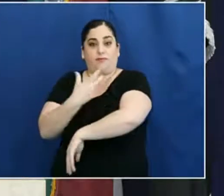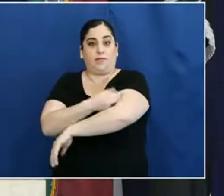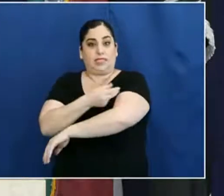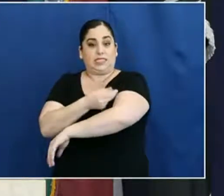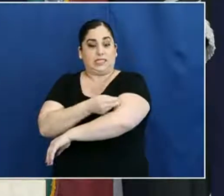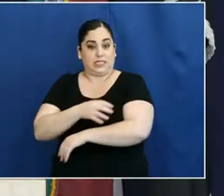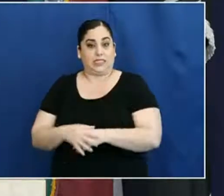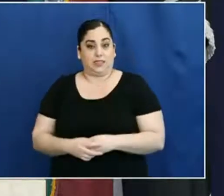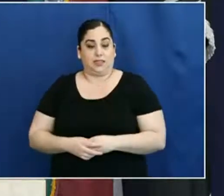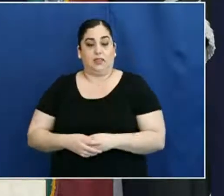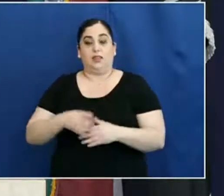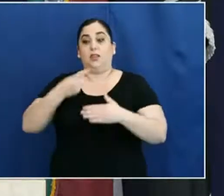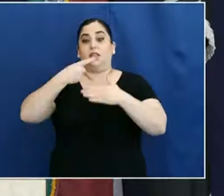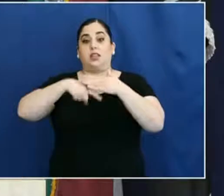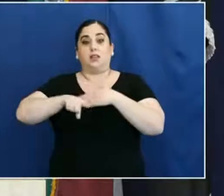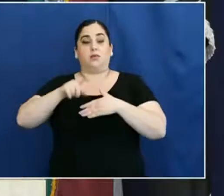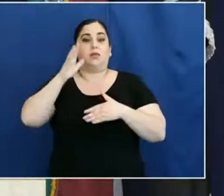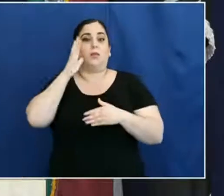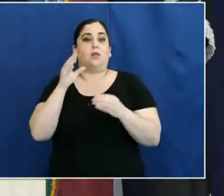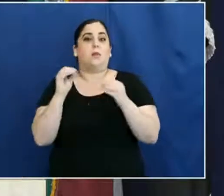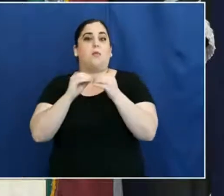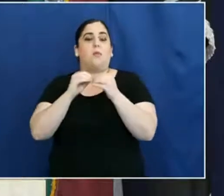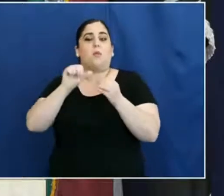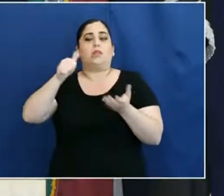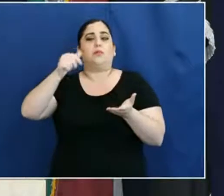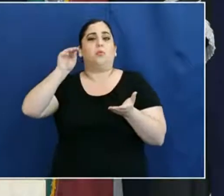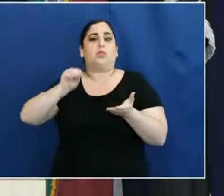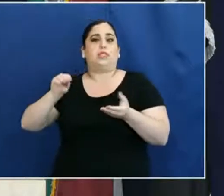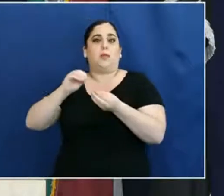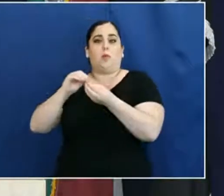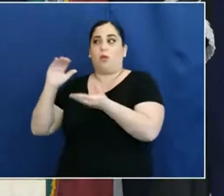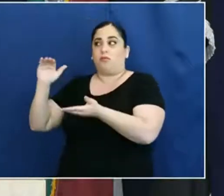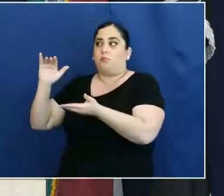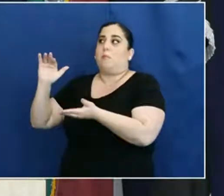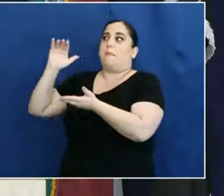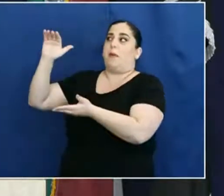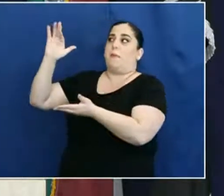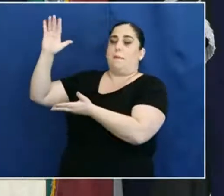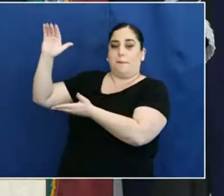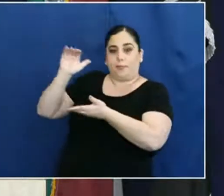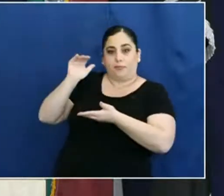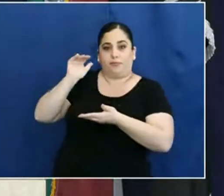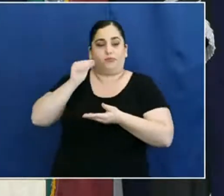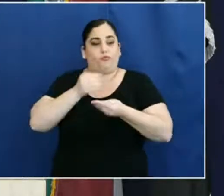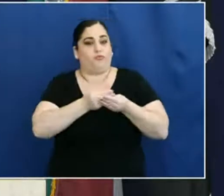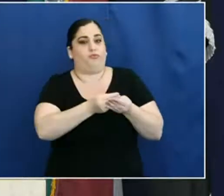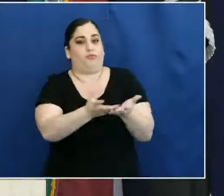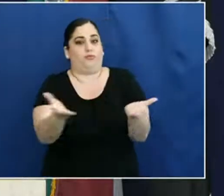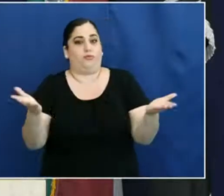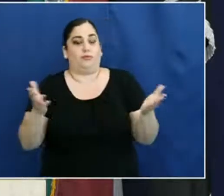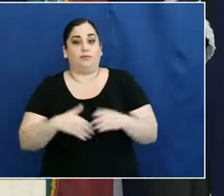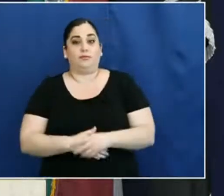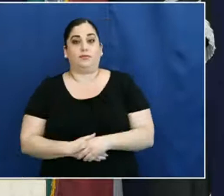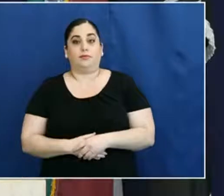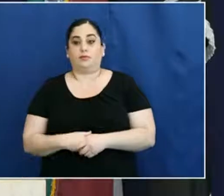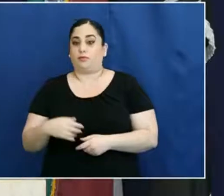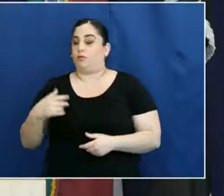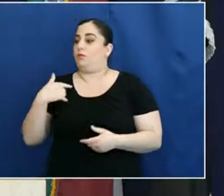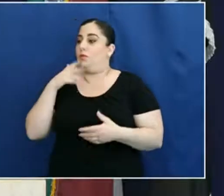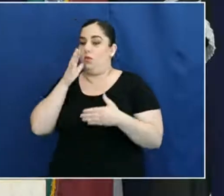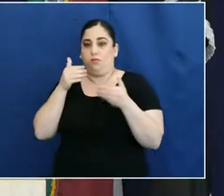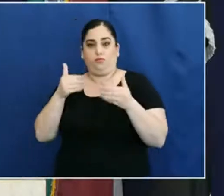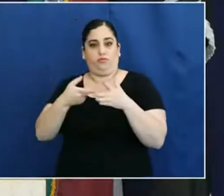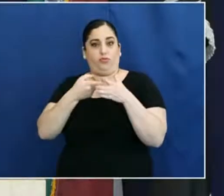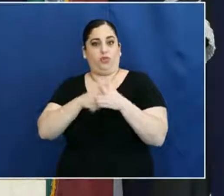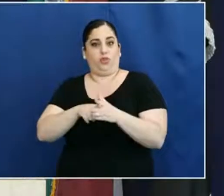10% increase over what we have this week, and we've been holding steady or stable for a considerable amount of time, and it's not the increase we would like to